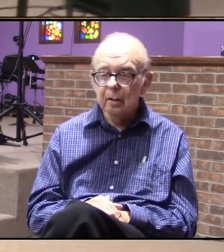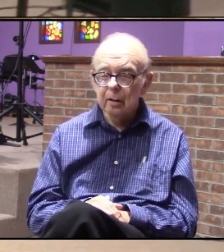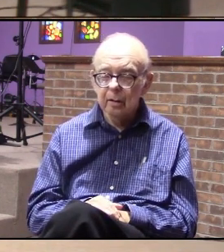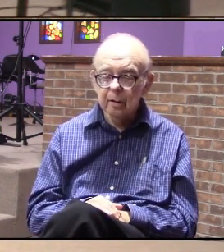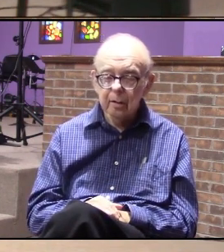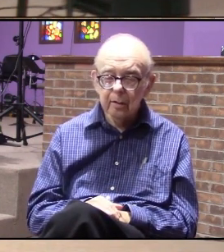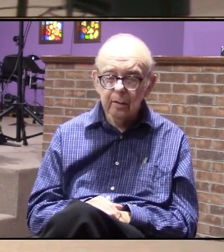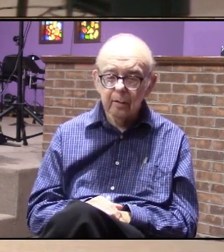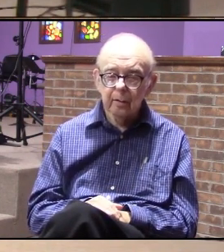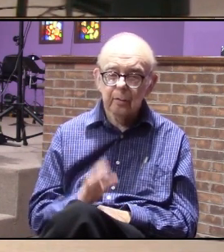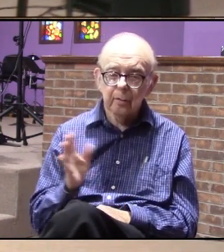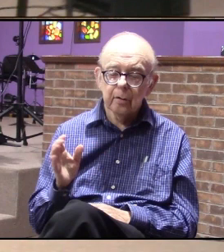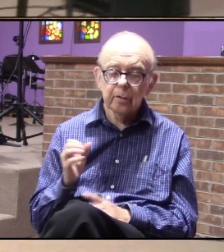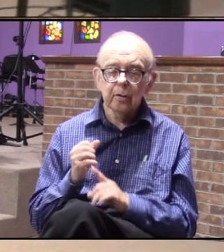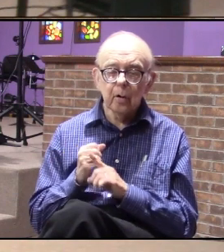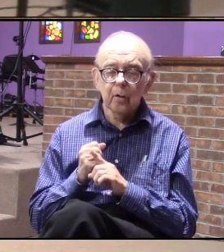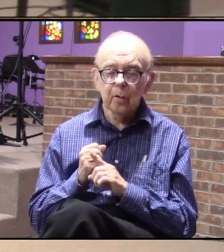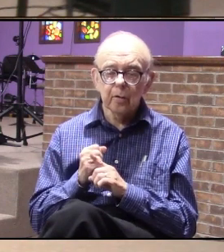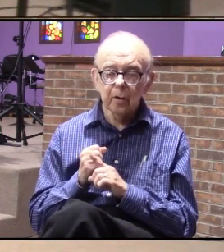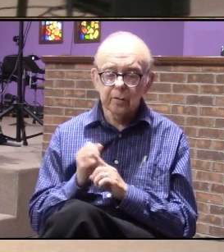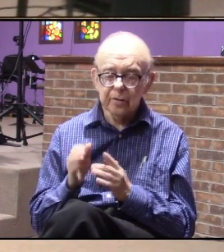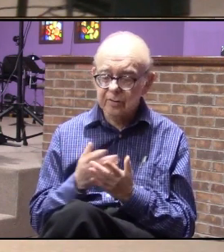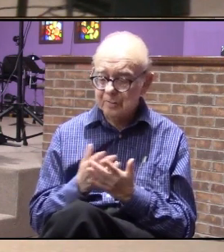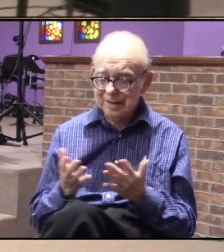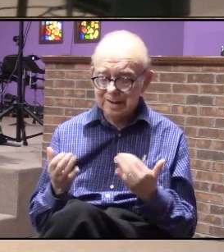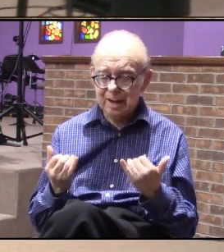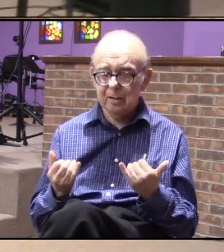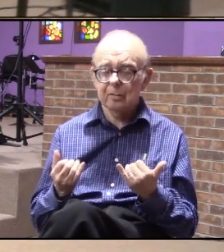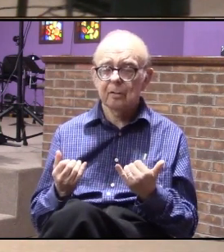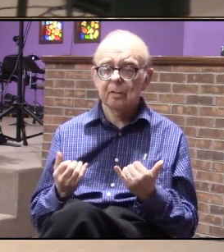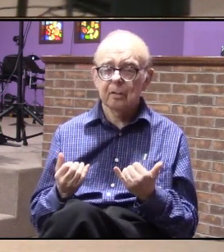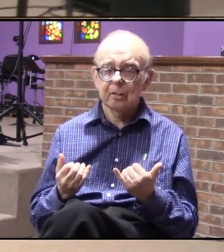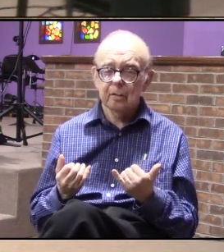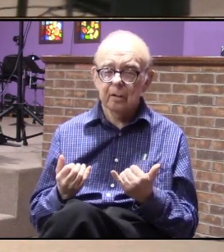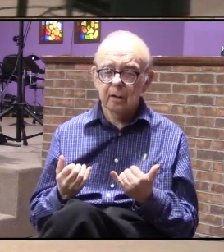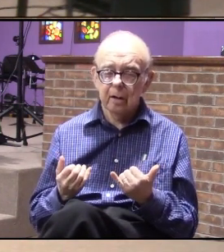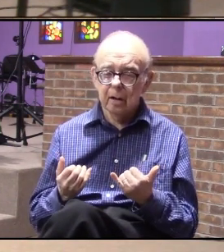what you're holding on to right now,